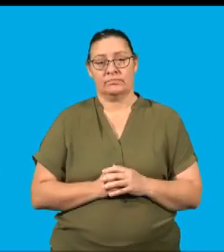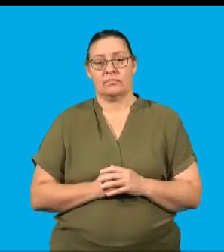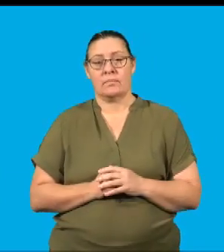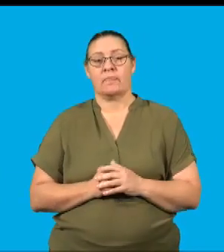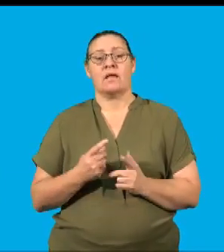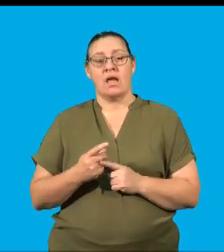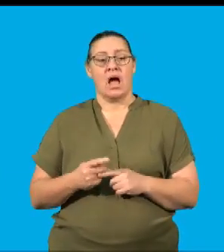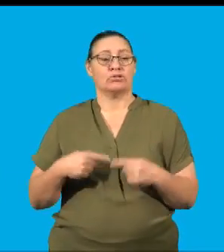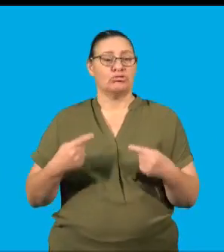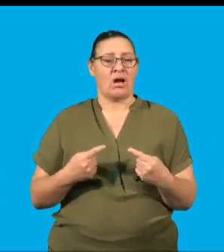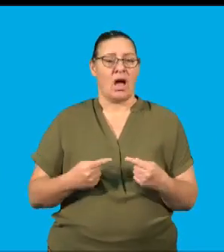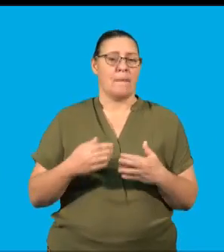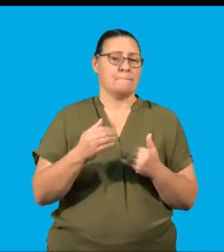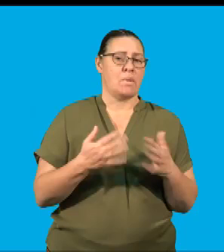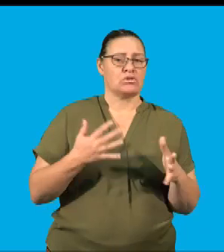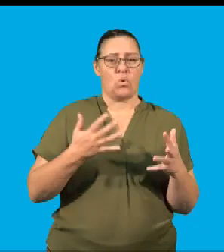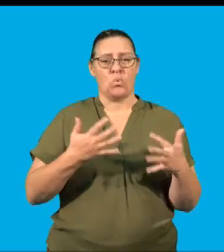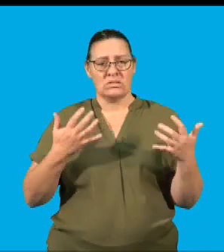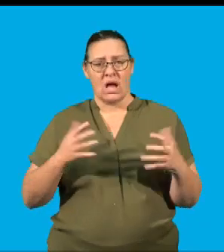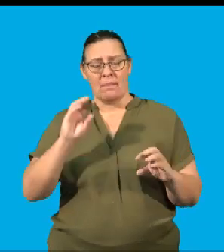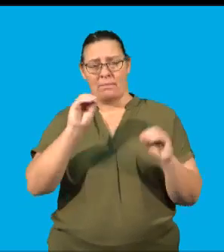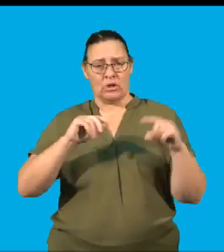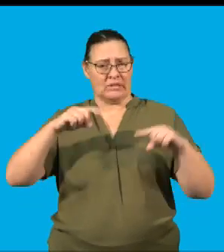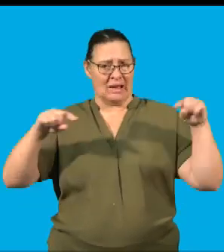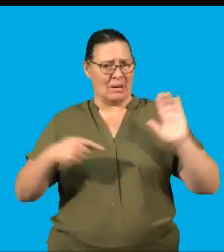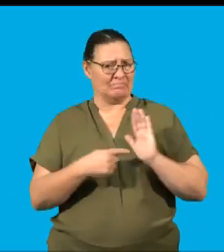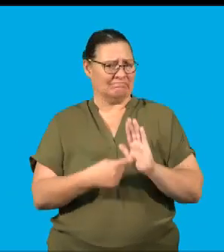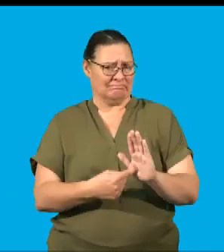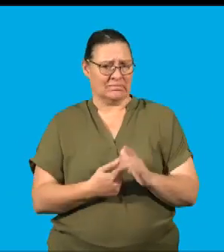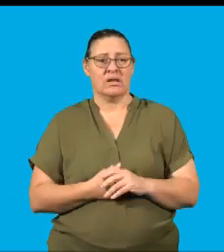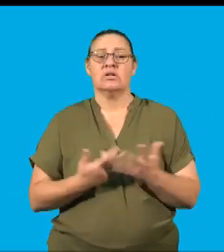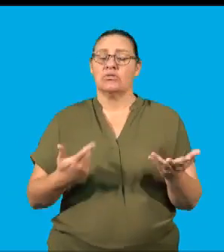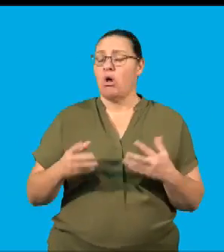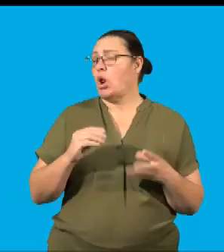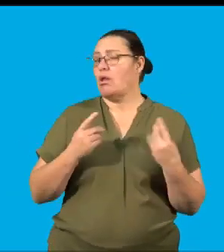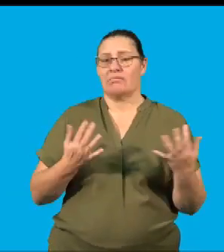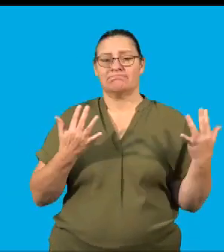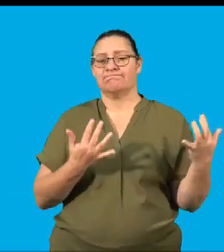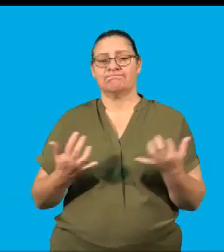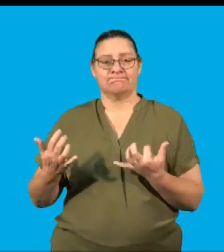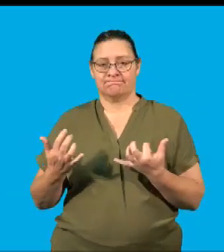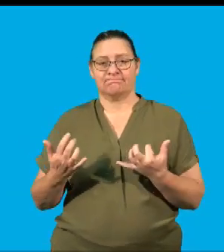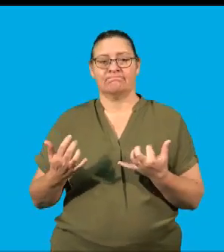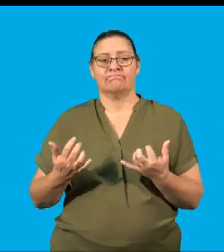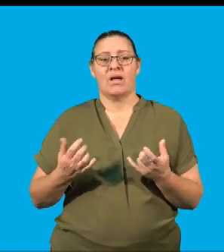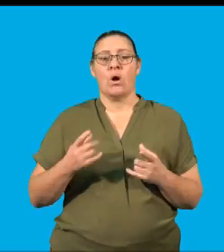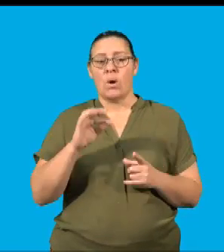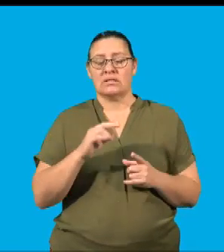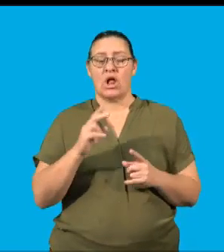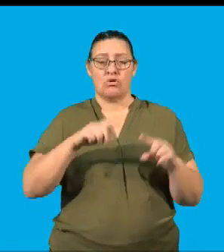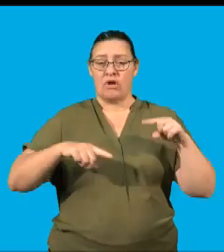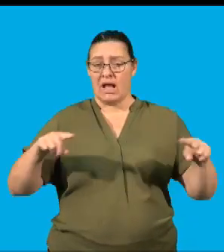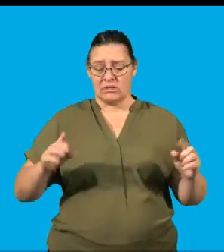Learners struggle to identify the box and whisker plot diagram. Learners could not calculate the interquartile